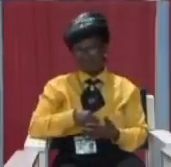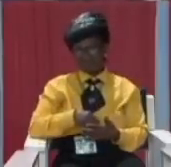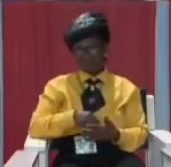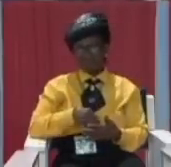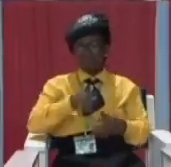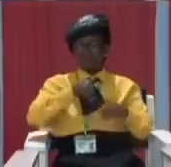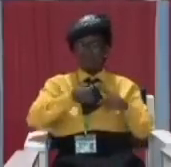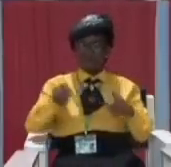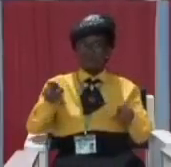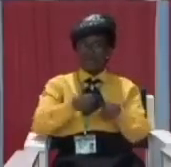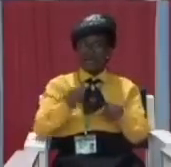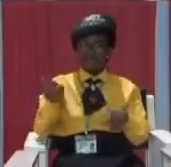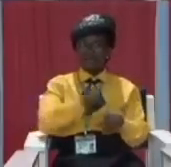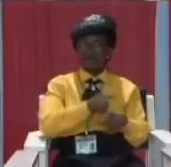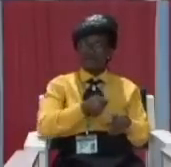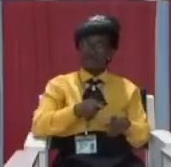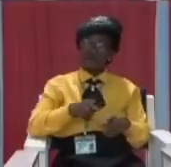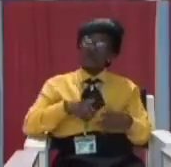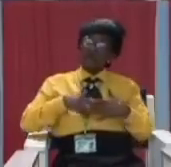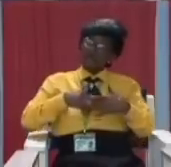But as you are breathing heavily,